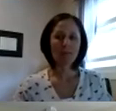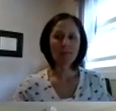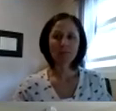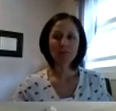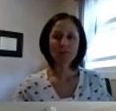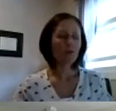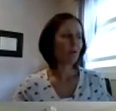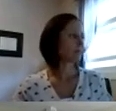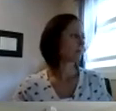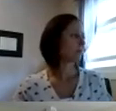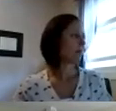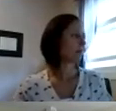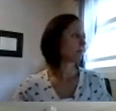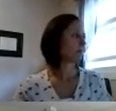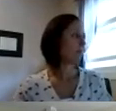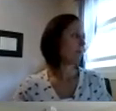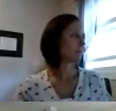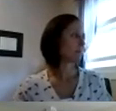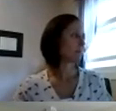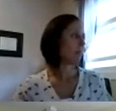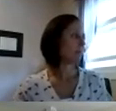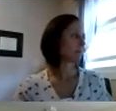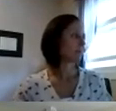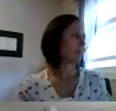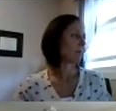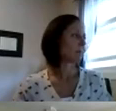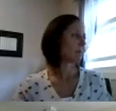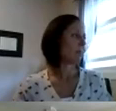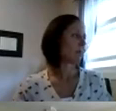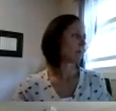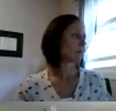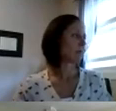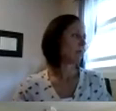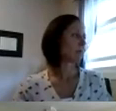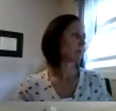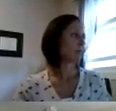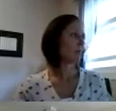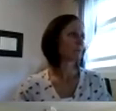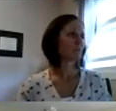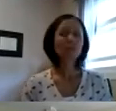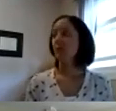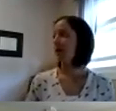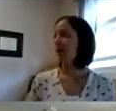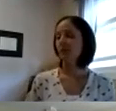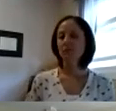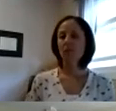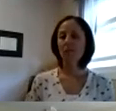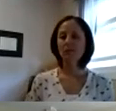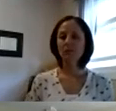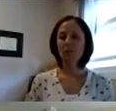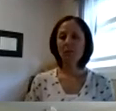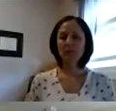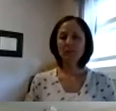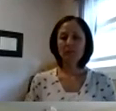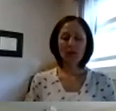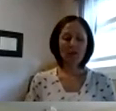Great. Thanks, everybody. I hope you can hear me well. So I'm going to launch into the residencies for recovery, and I'll actually start with that